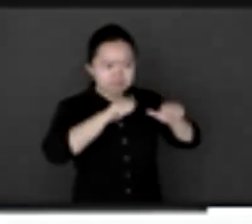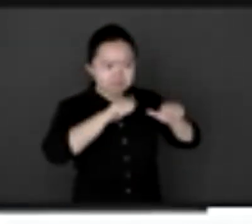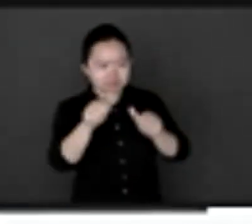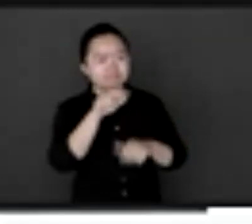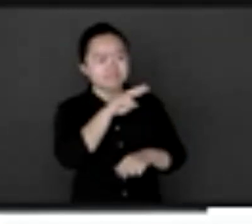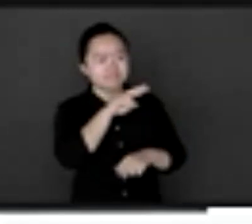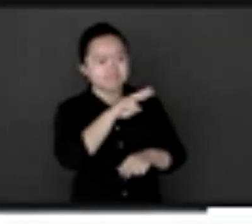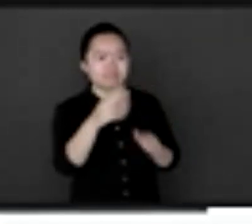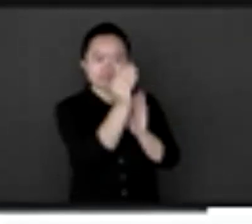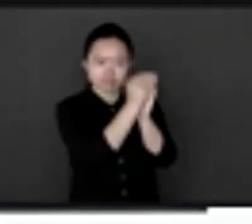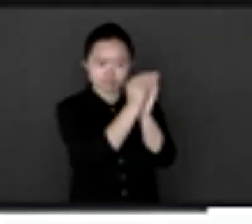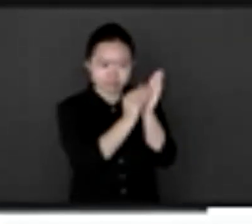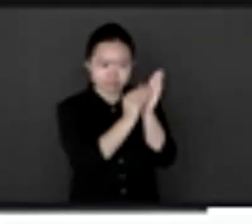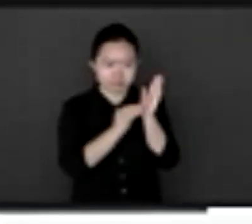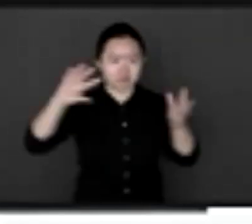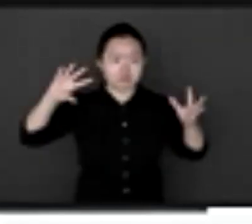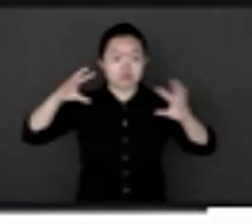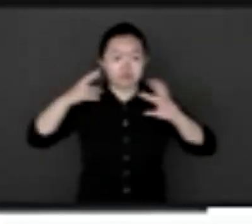Commission happens every third year.